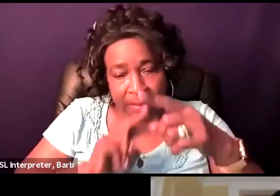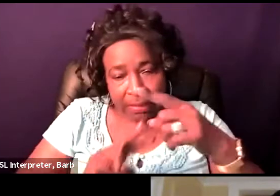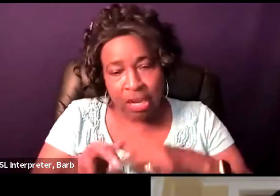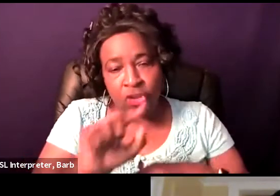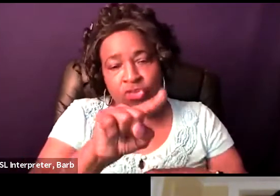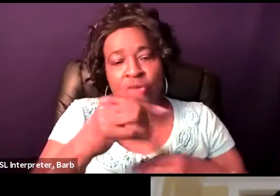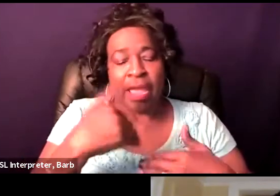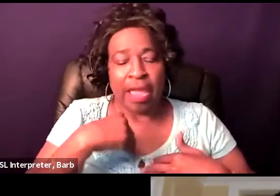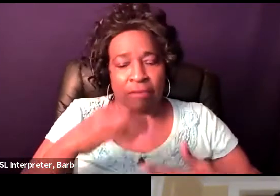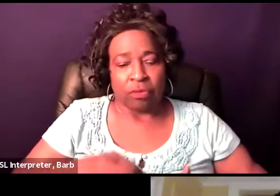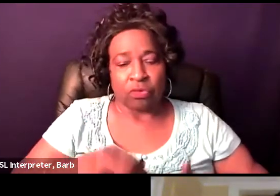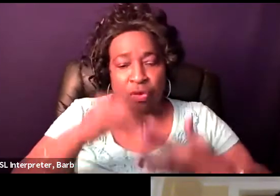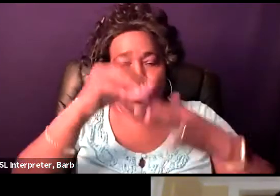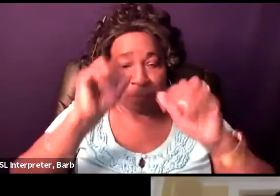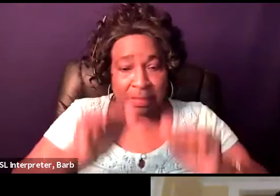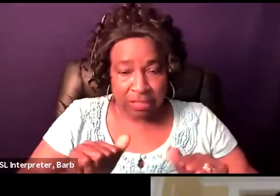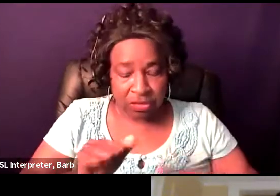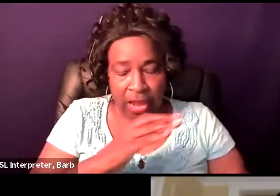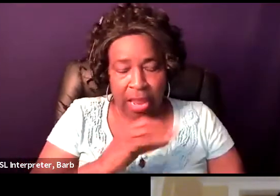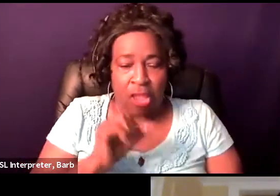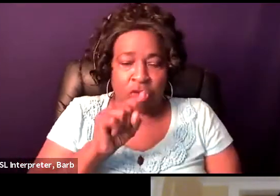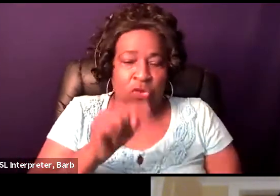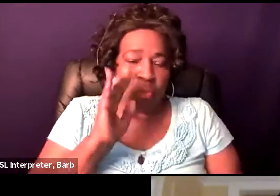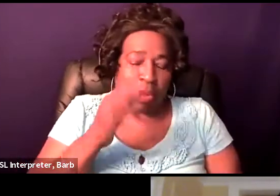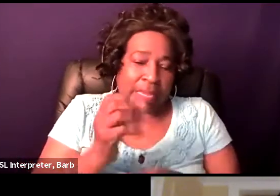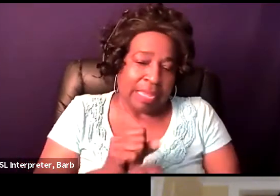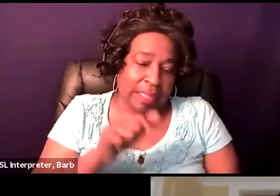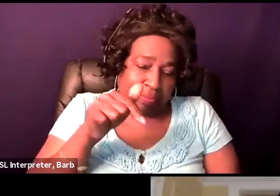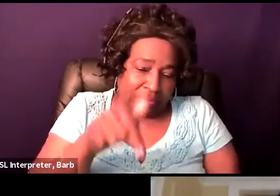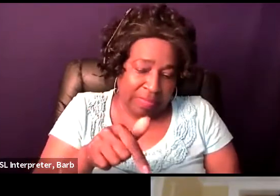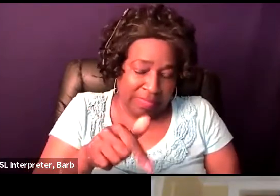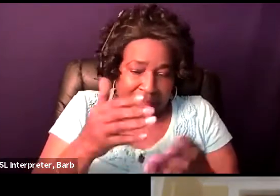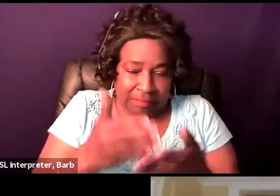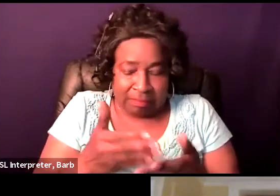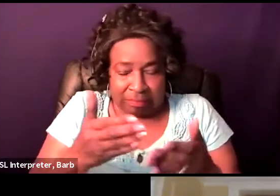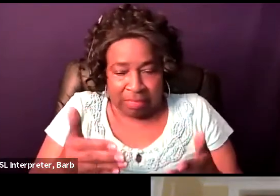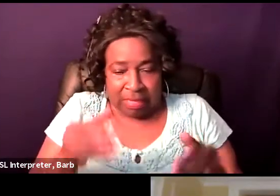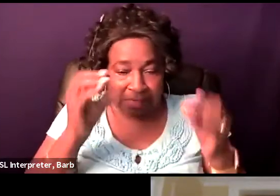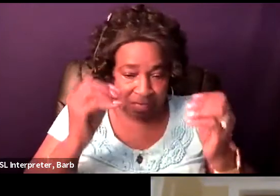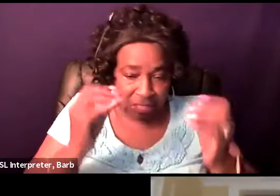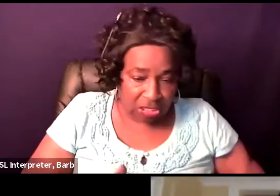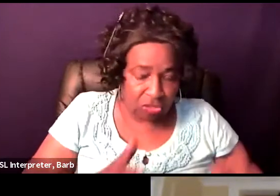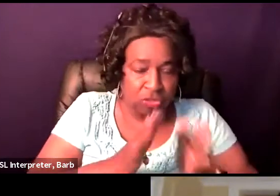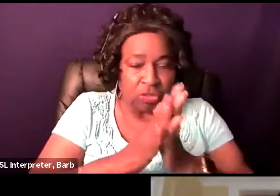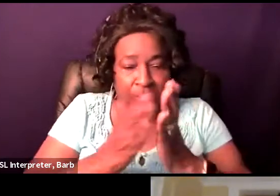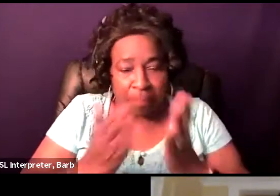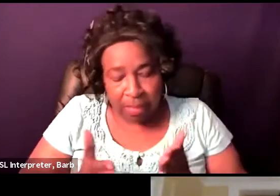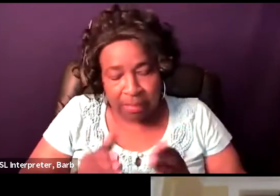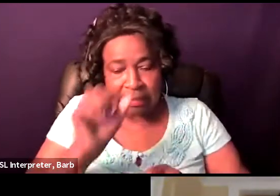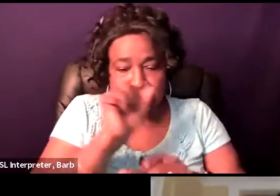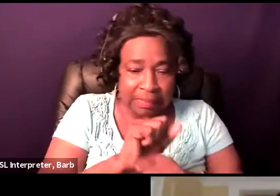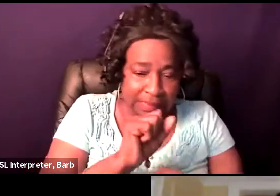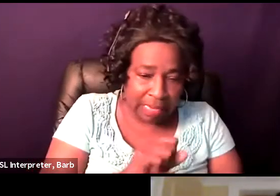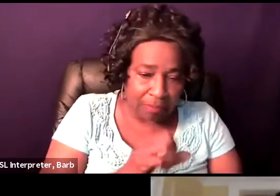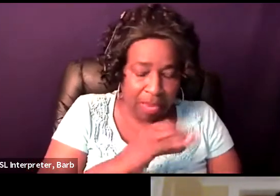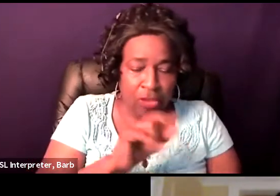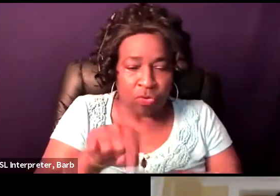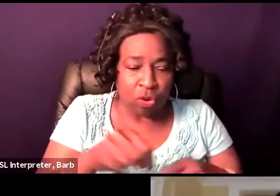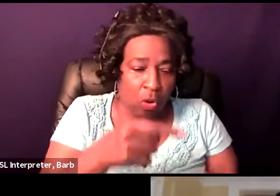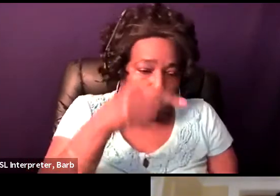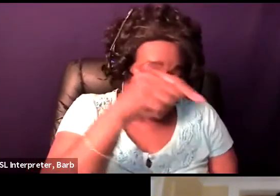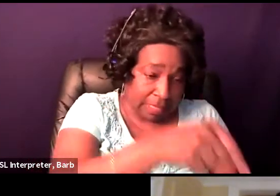certain potential and you're going to get this, you know, this line of teachers and books and assignments, and you go here. And